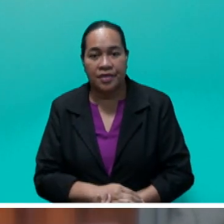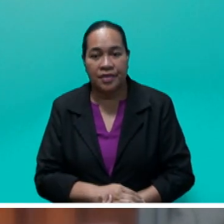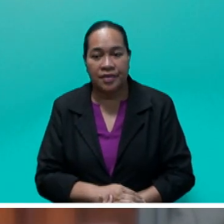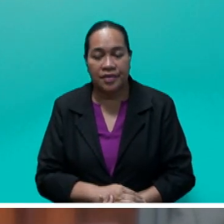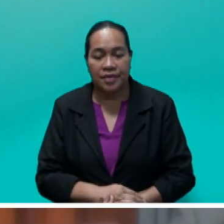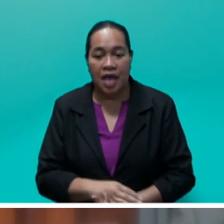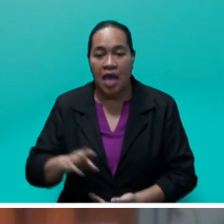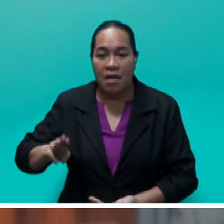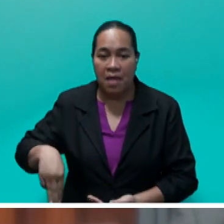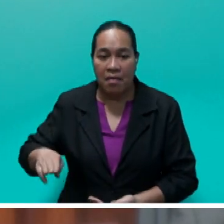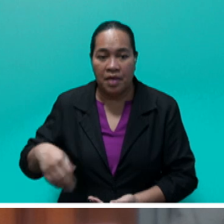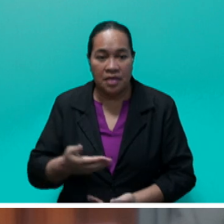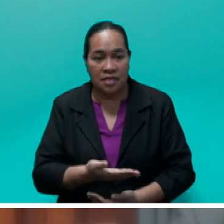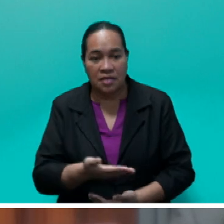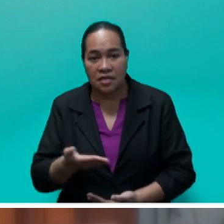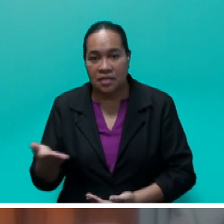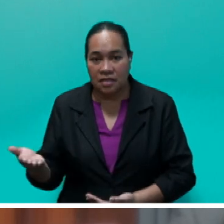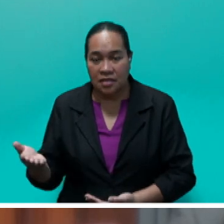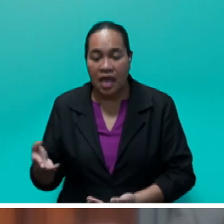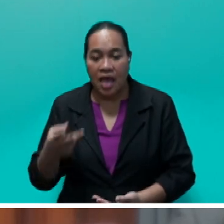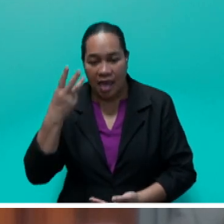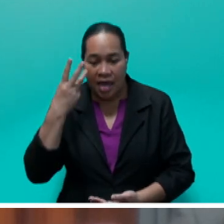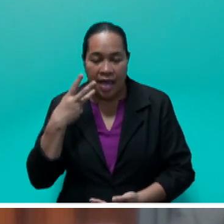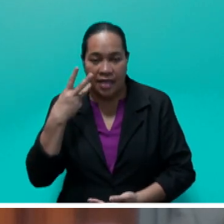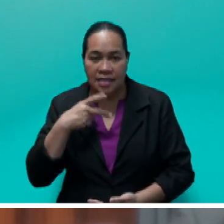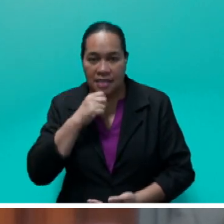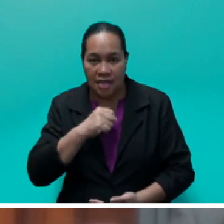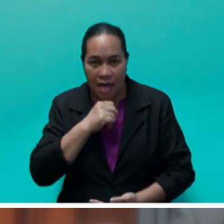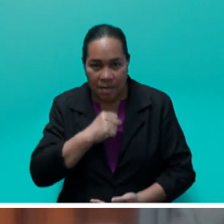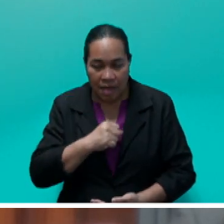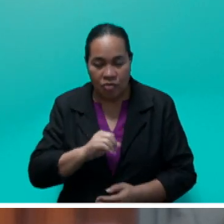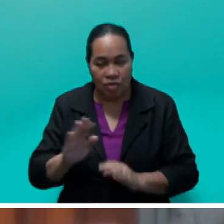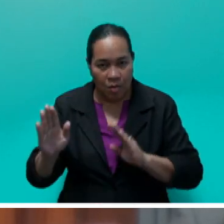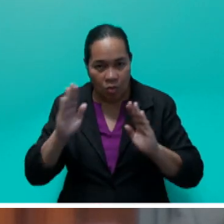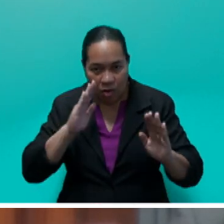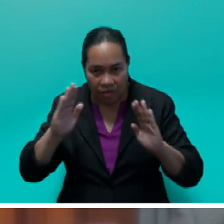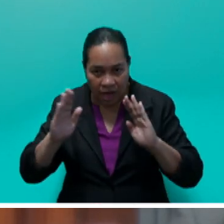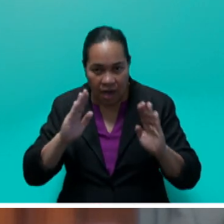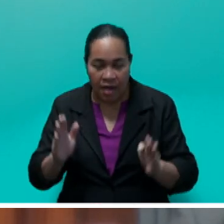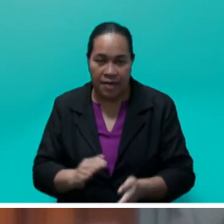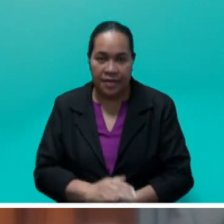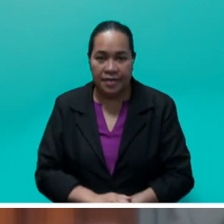Honorable Member of Parliament, ladies and gentlemen, Nishambula Vinaka.